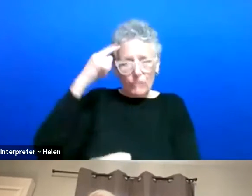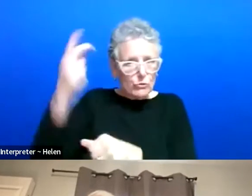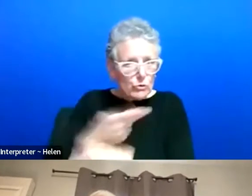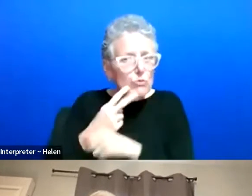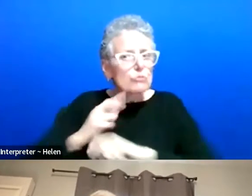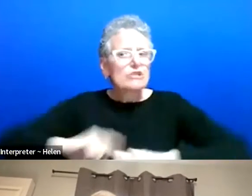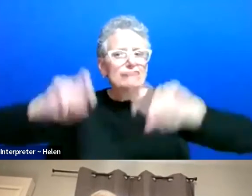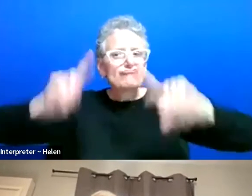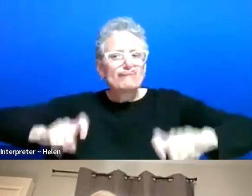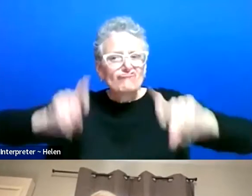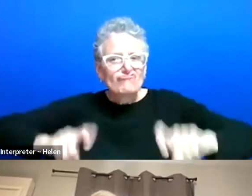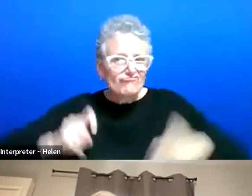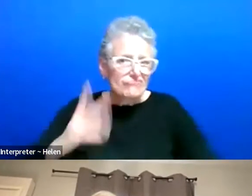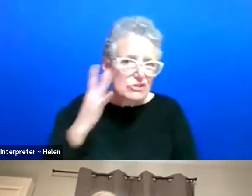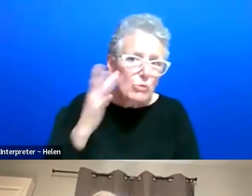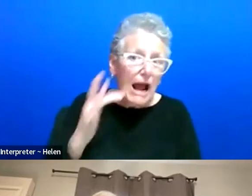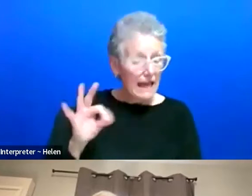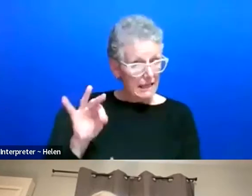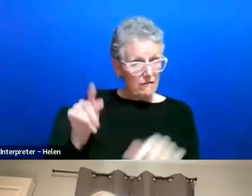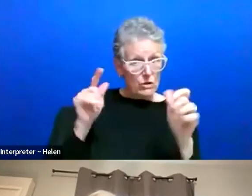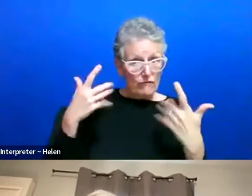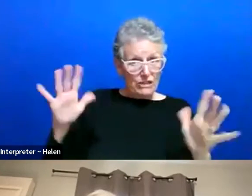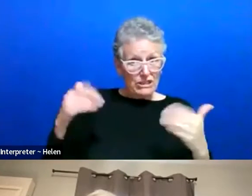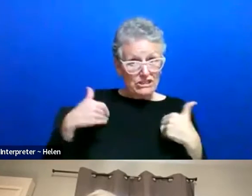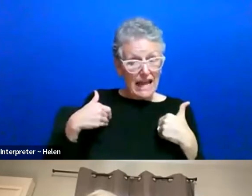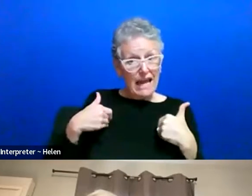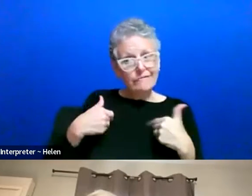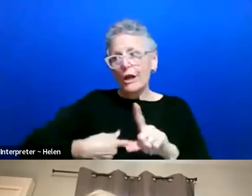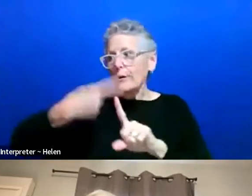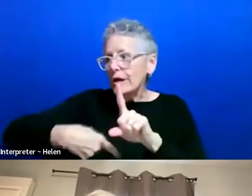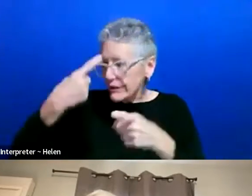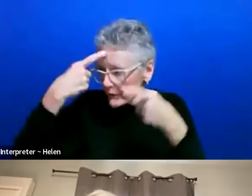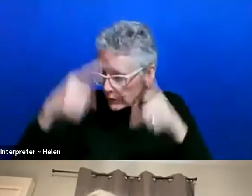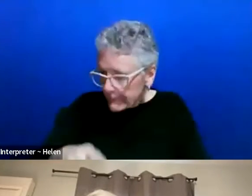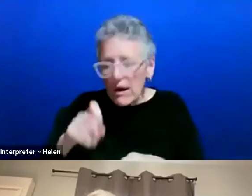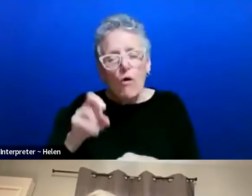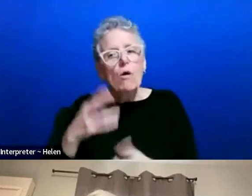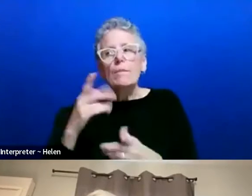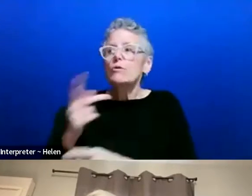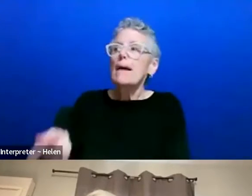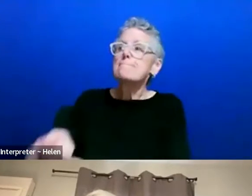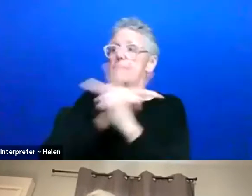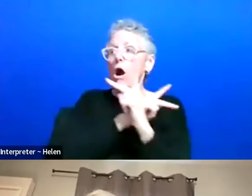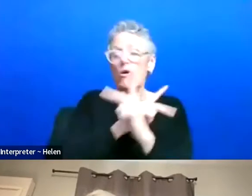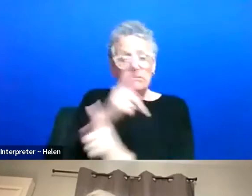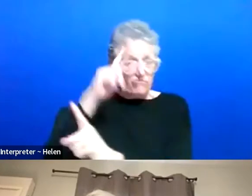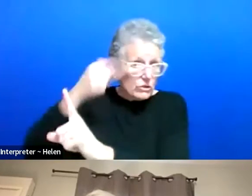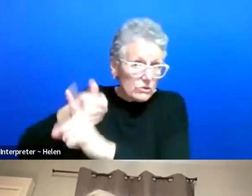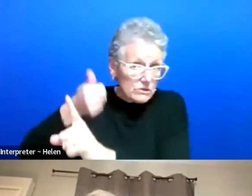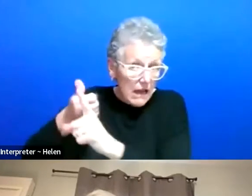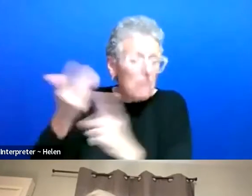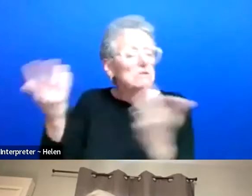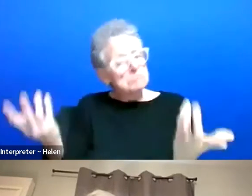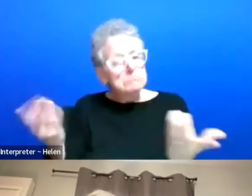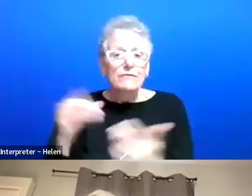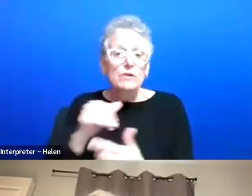try. Now whether or not you have rental agreements or you can borrow something, on your own, if